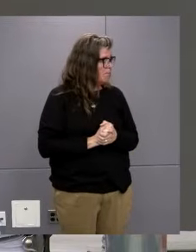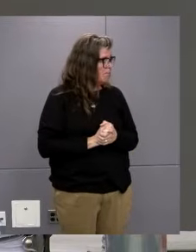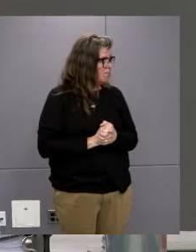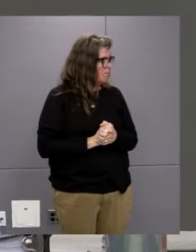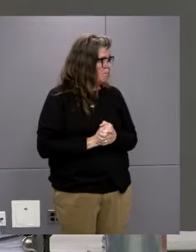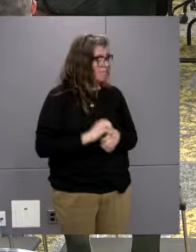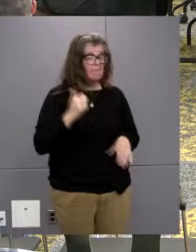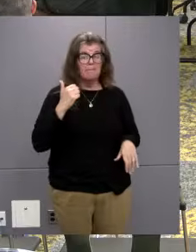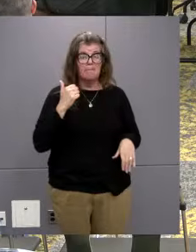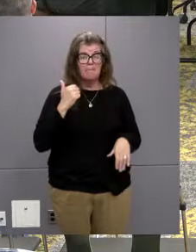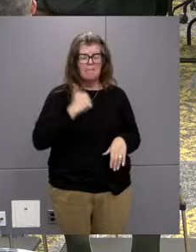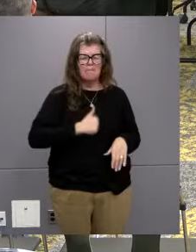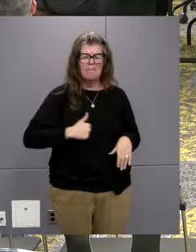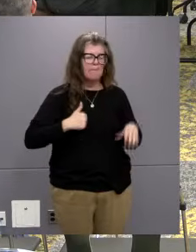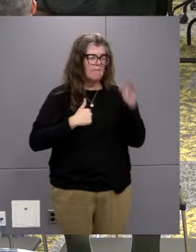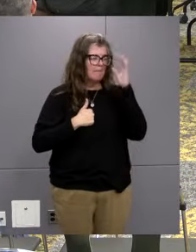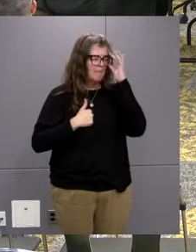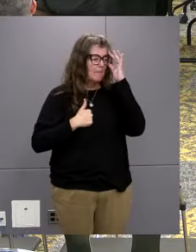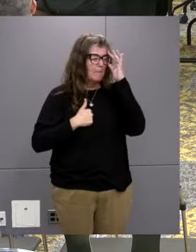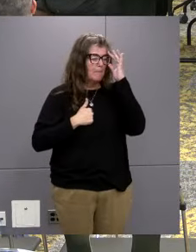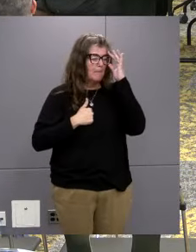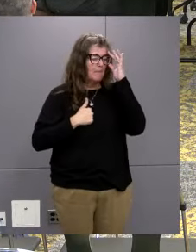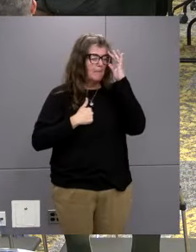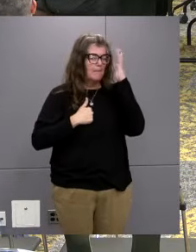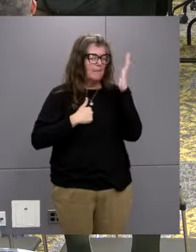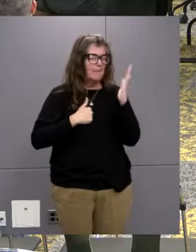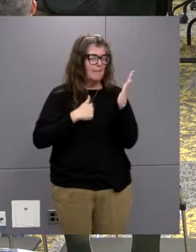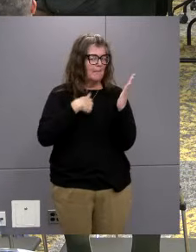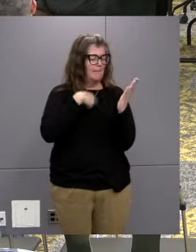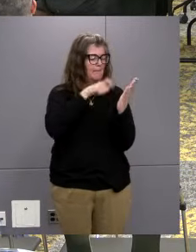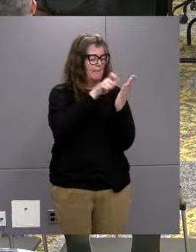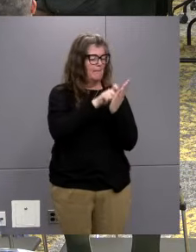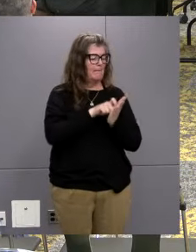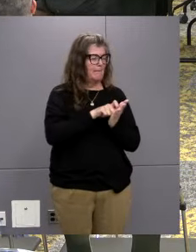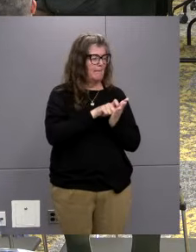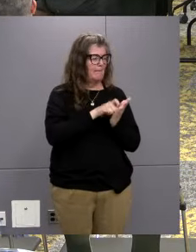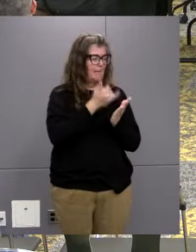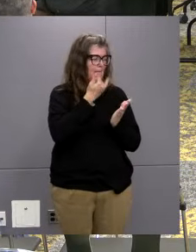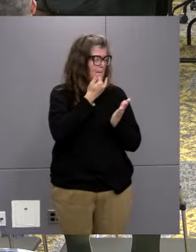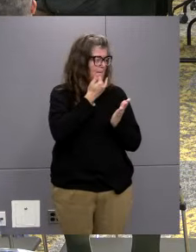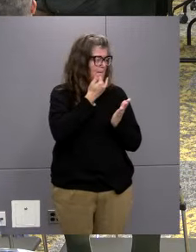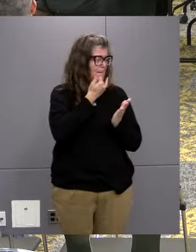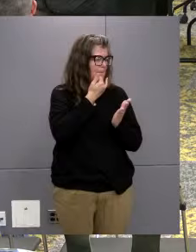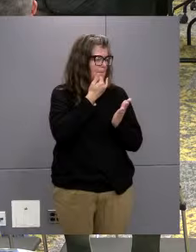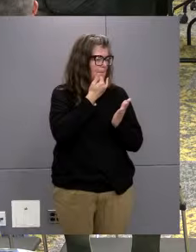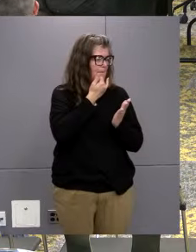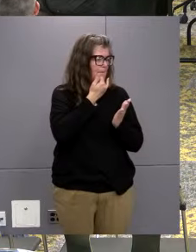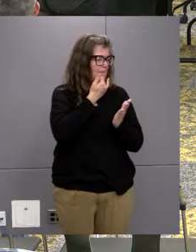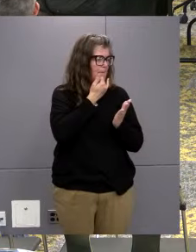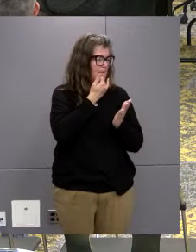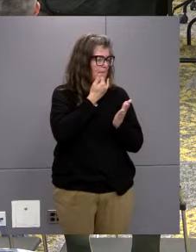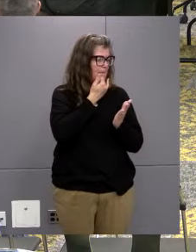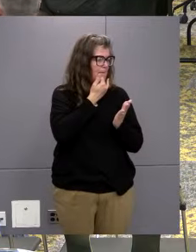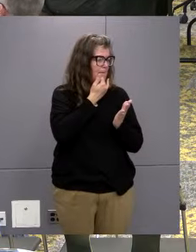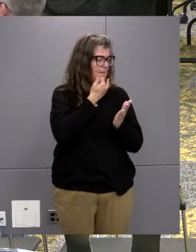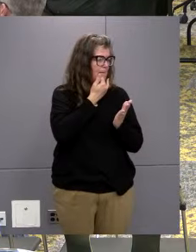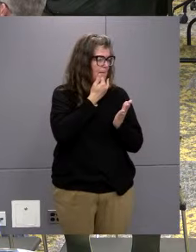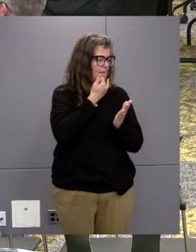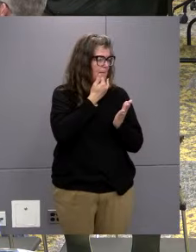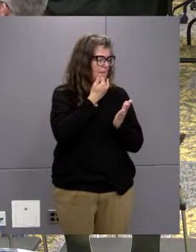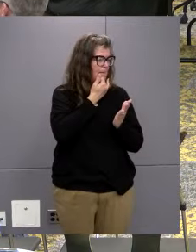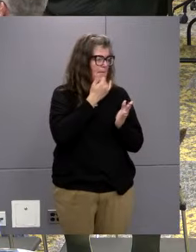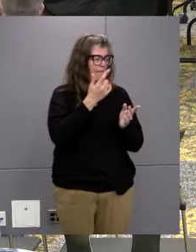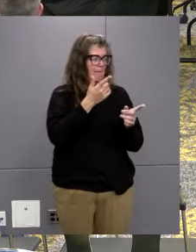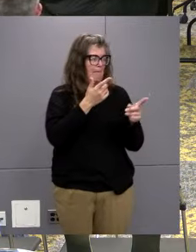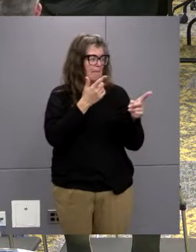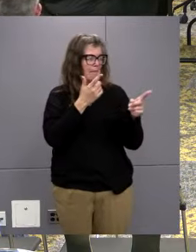I apologize, but I'm gonna just what I wrote take- it down take was mine back. grammatically incorrect, so I know that's not what you said. I'll Could you repeal mine without objection, just